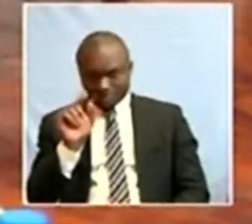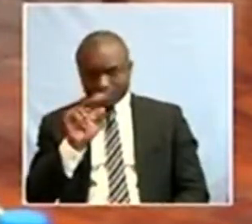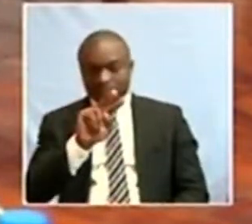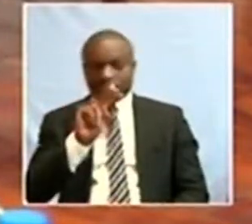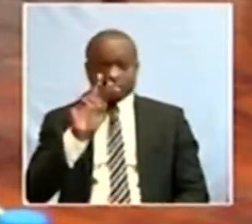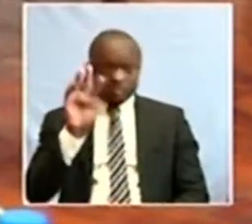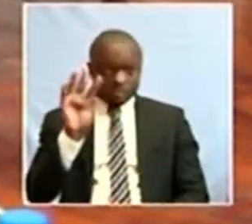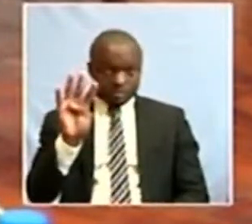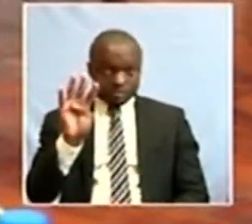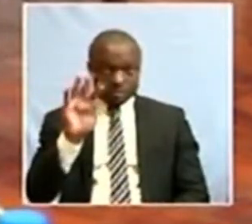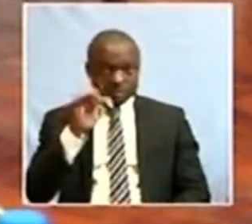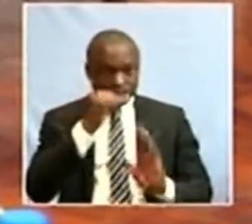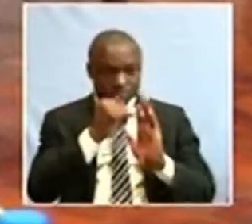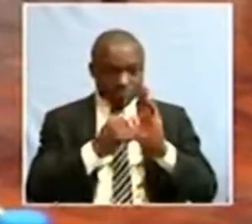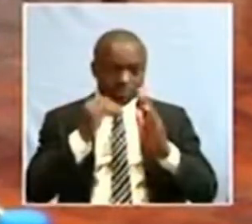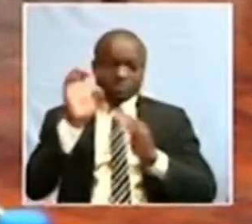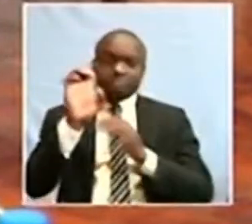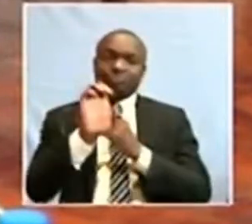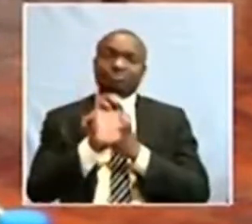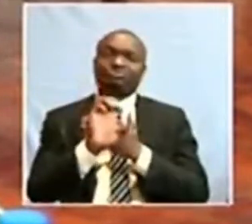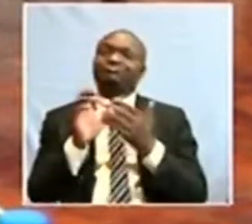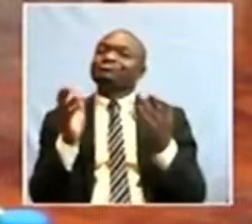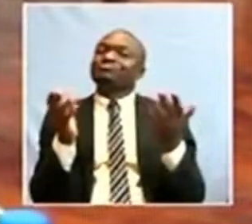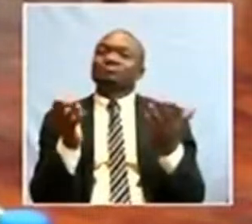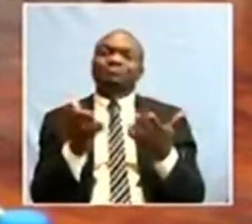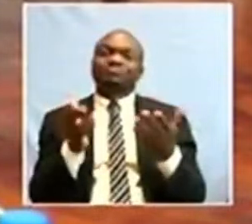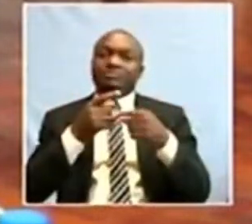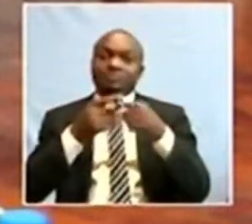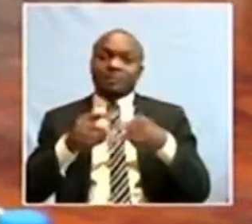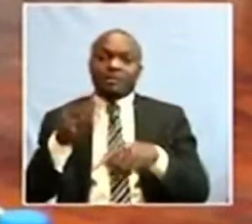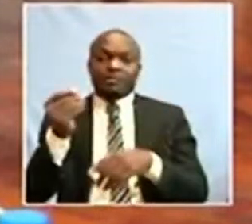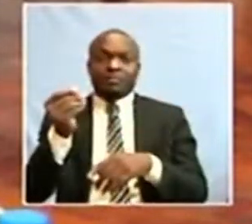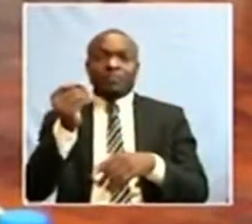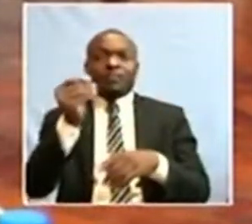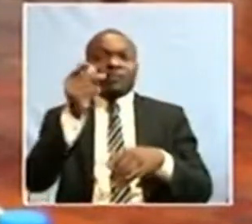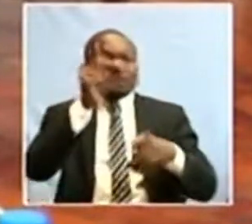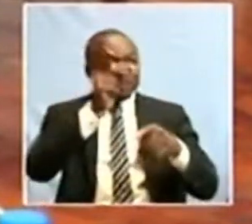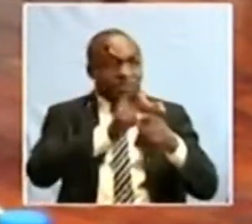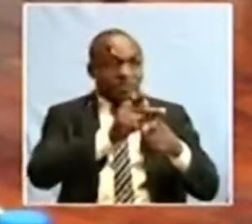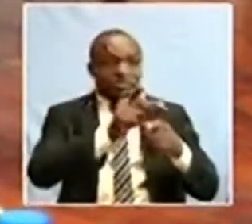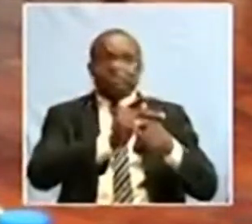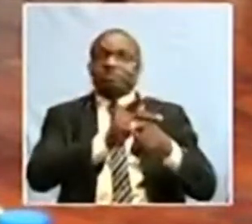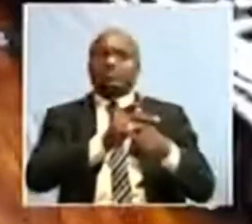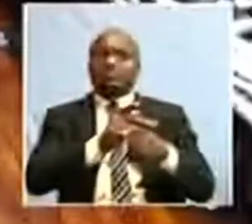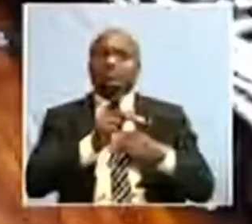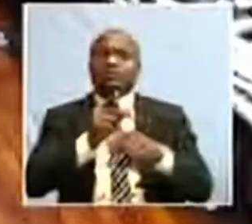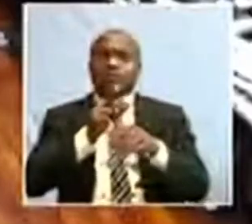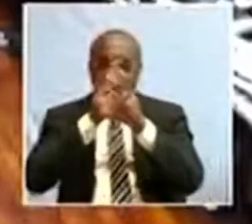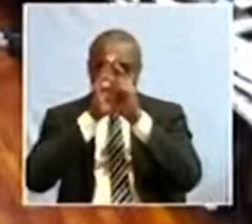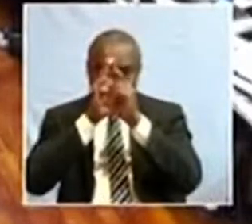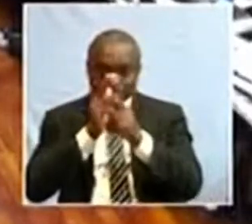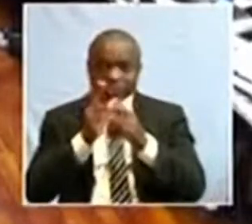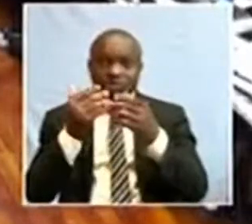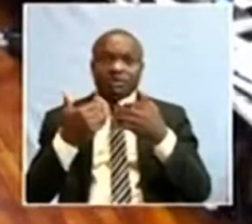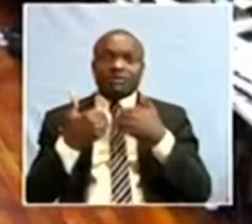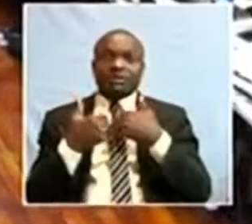from June, nothing happened because the money was locked up and couldn't move. Honorable Singombe, you've got a follow-up on the same matter?